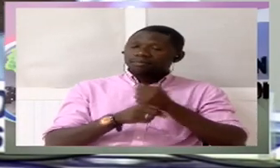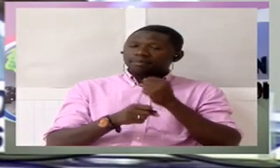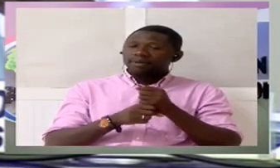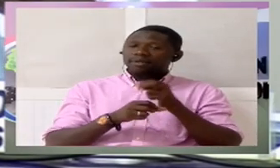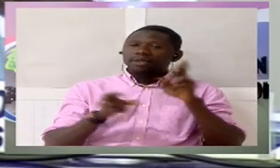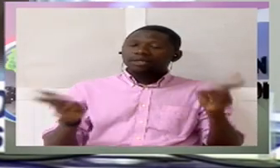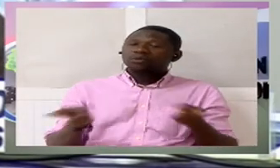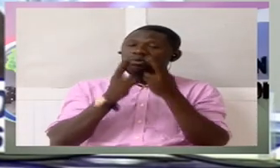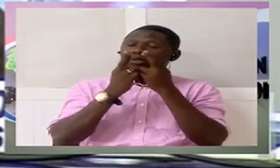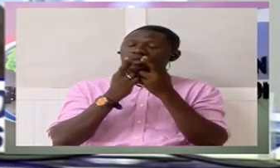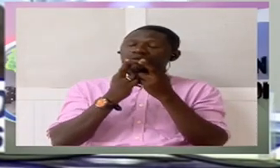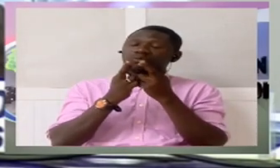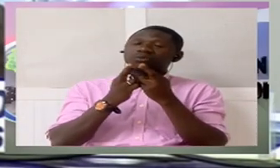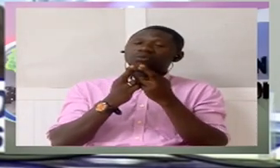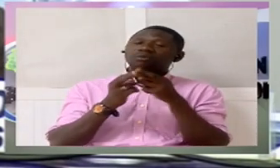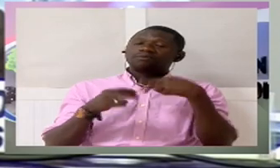should not be a reason.